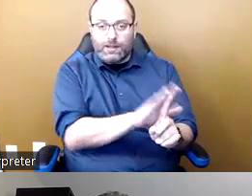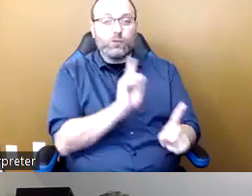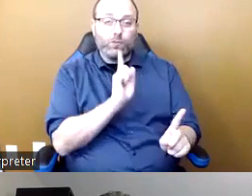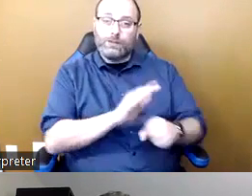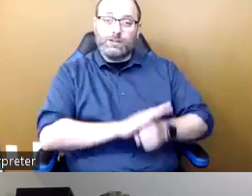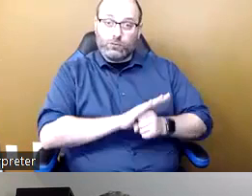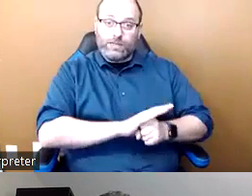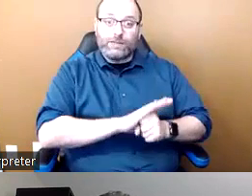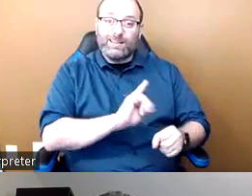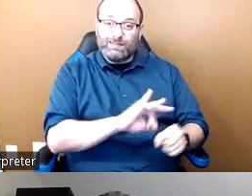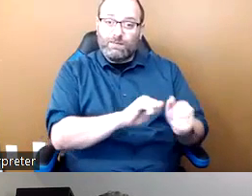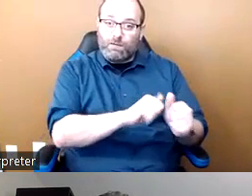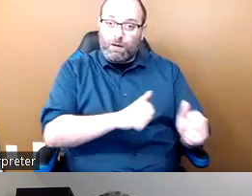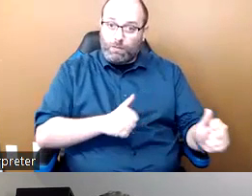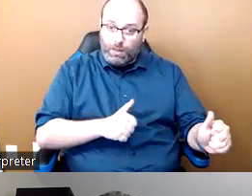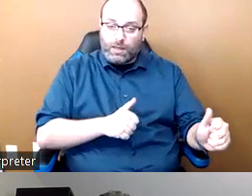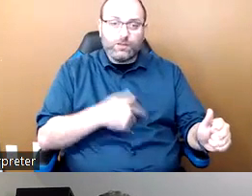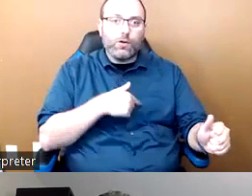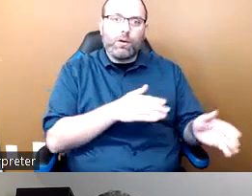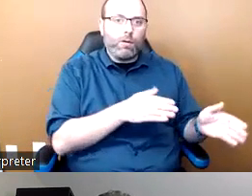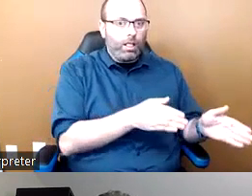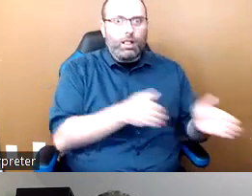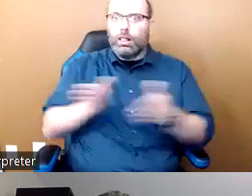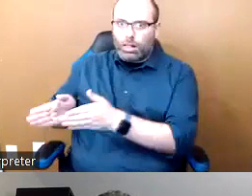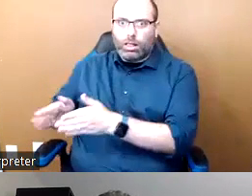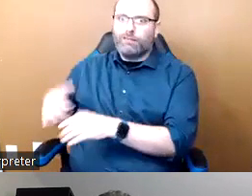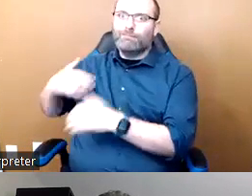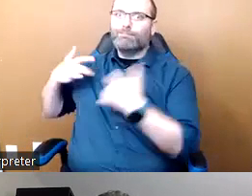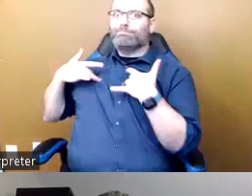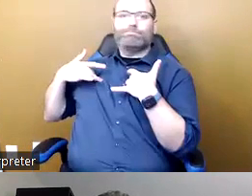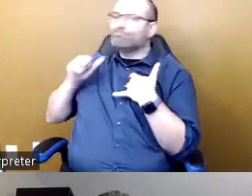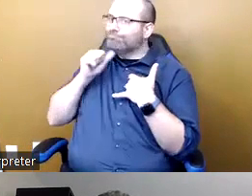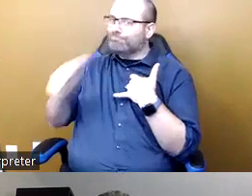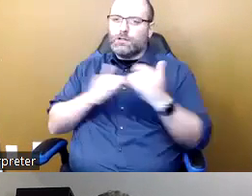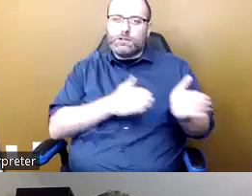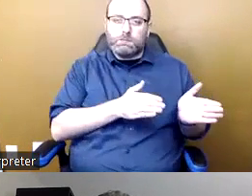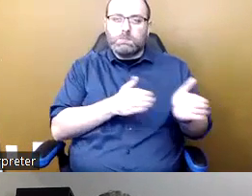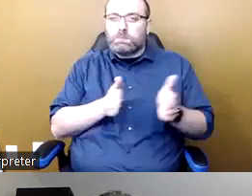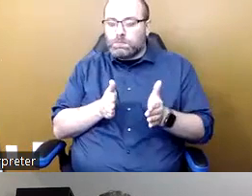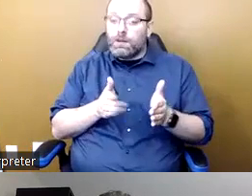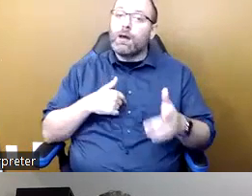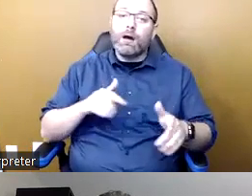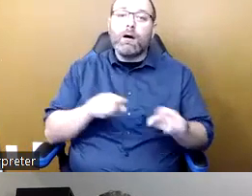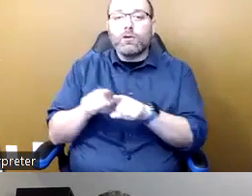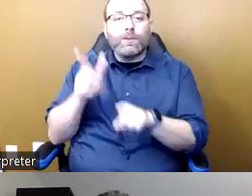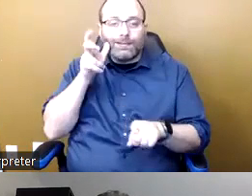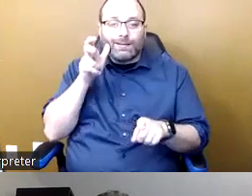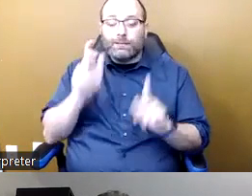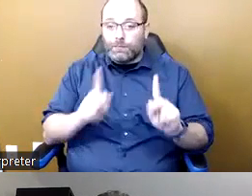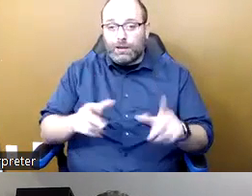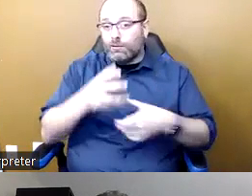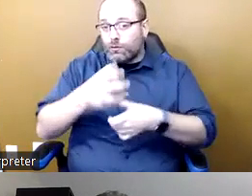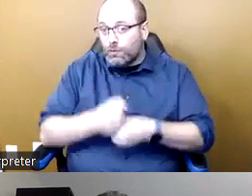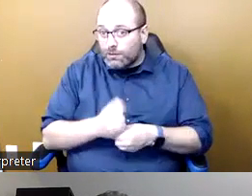fall behind. So that's kind of my solution for it. And I also listen to the people around me that I trust. If somebody is